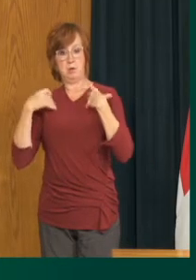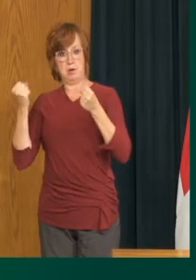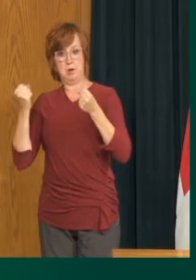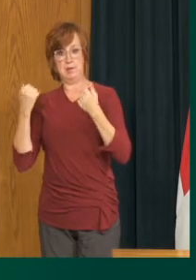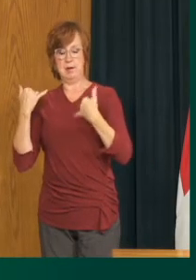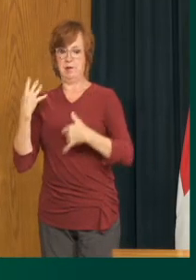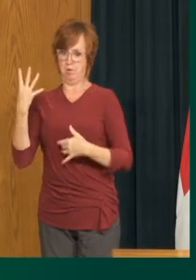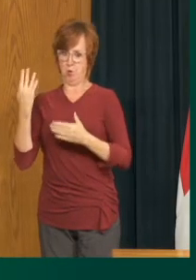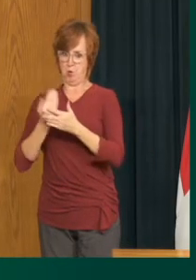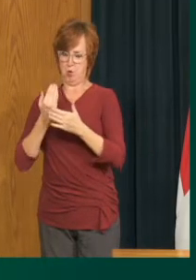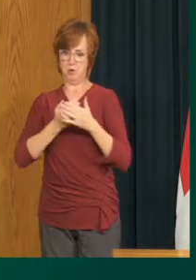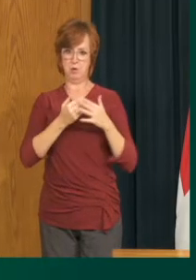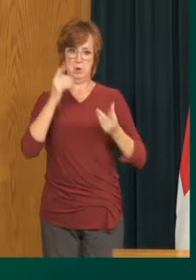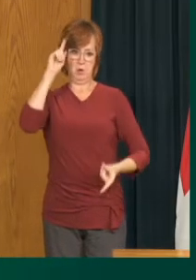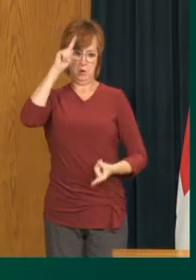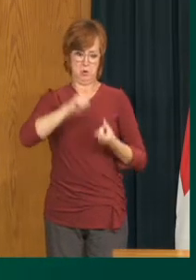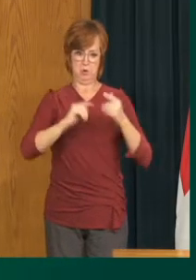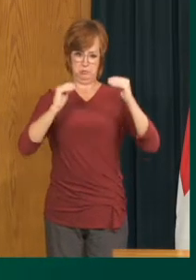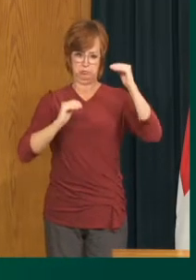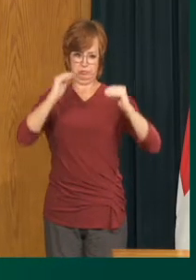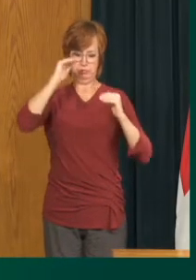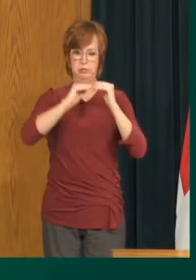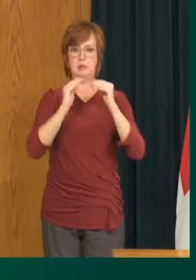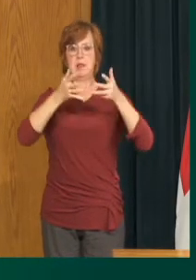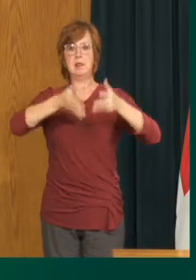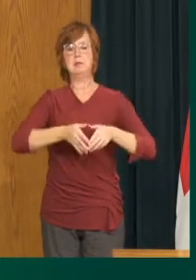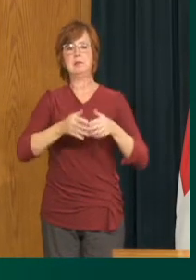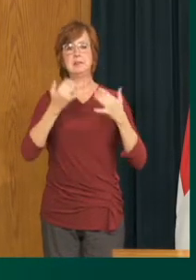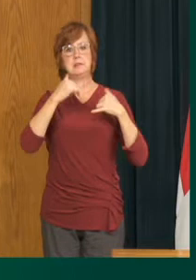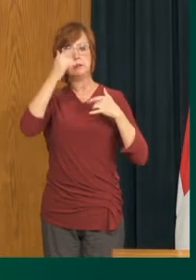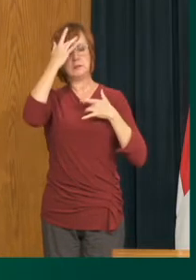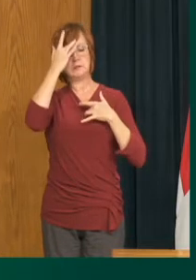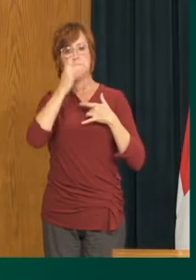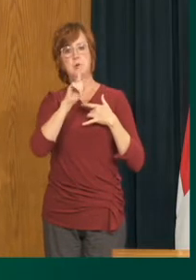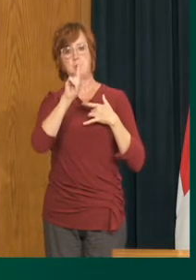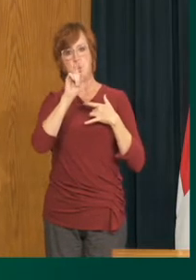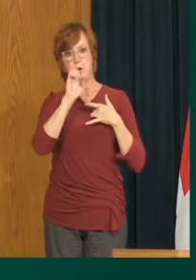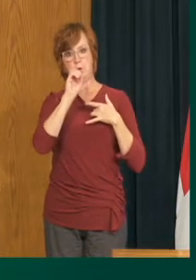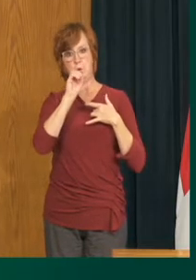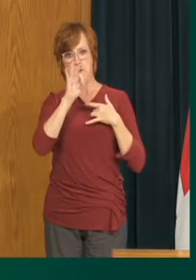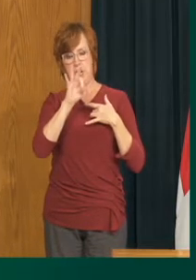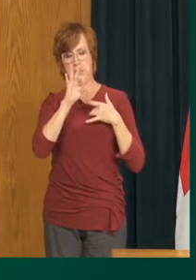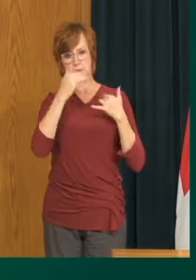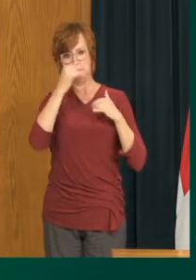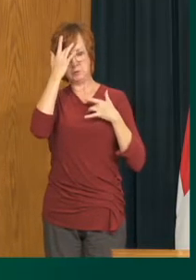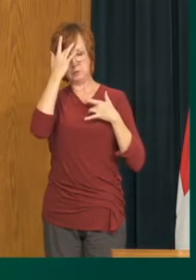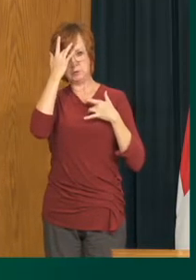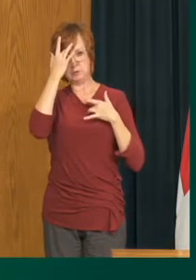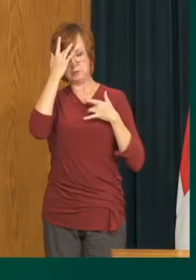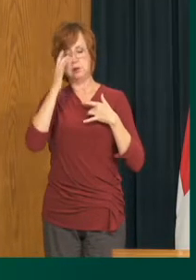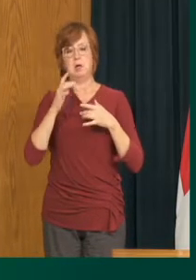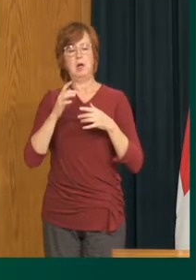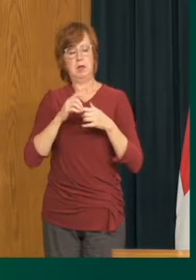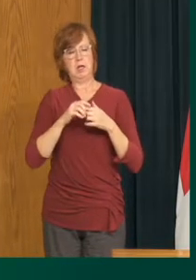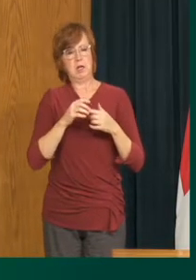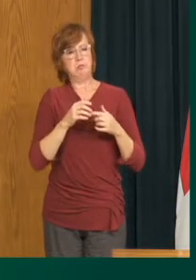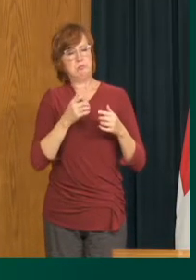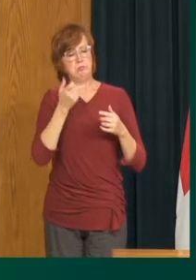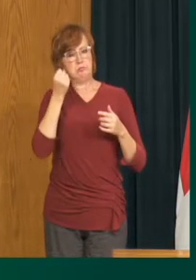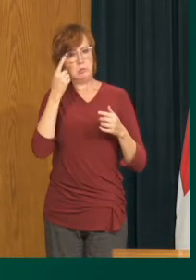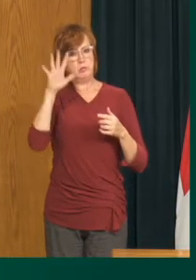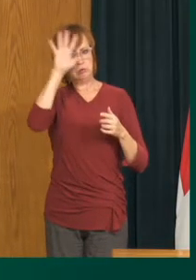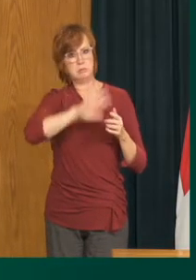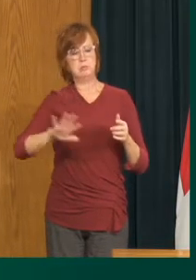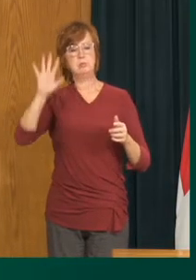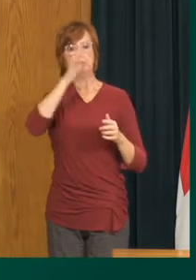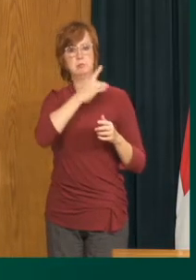at 109 active cases in our province. While active cases are still quite low in most parts of the province,